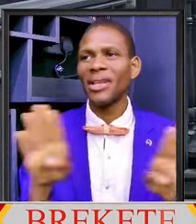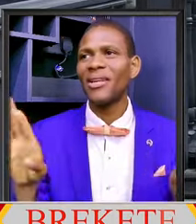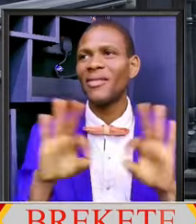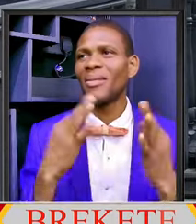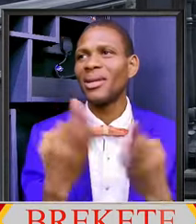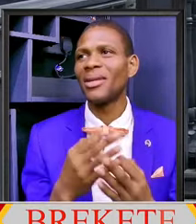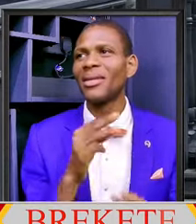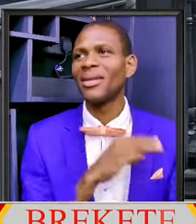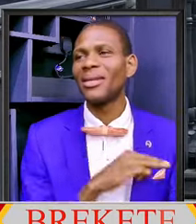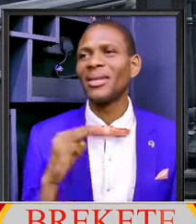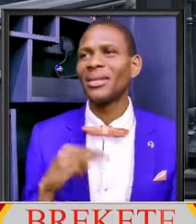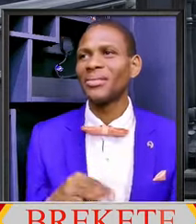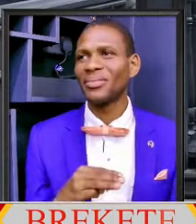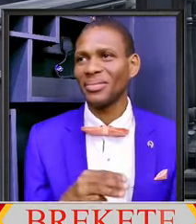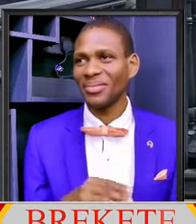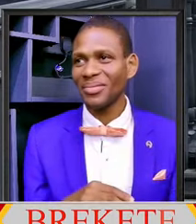member.